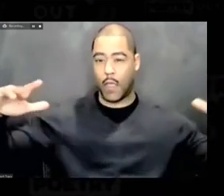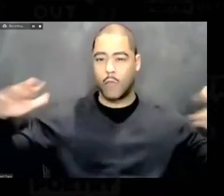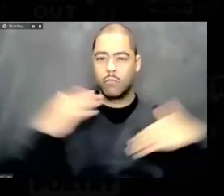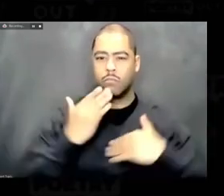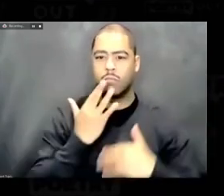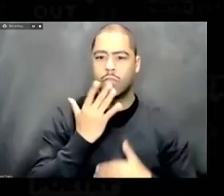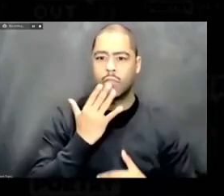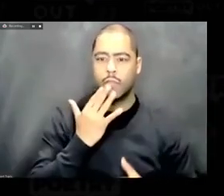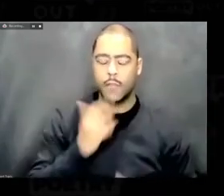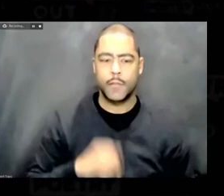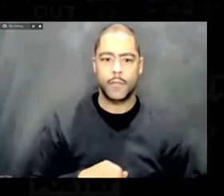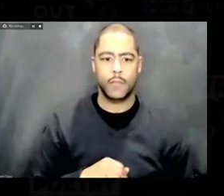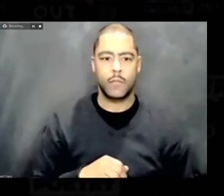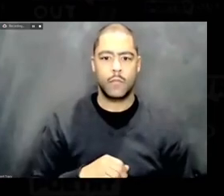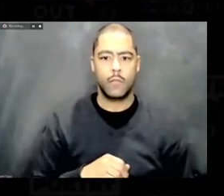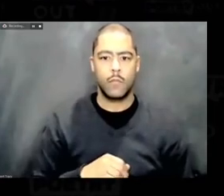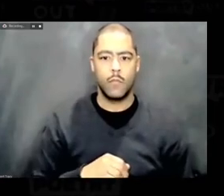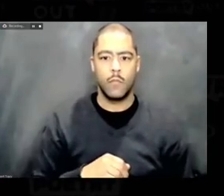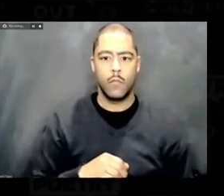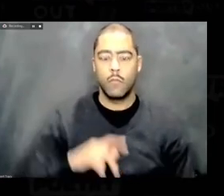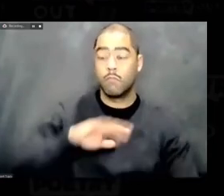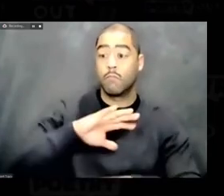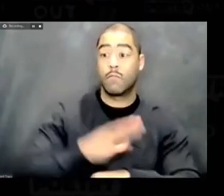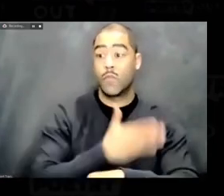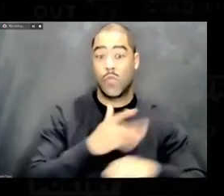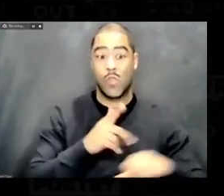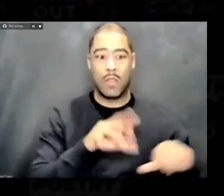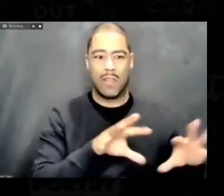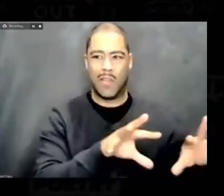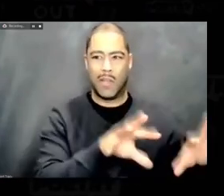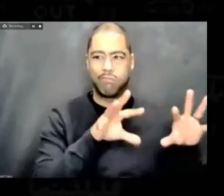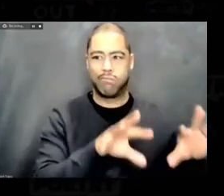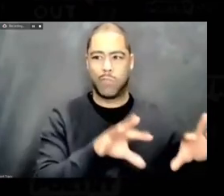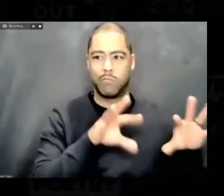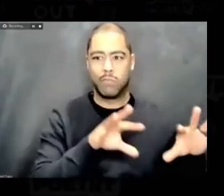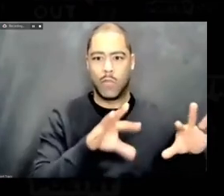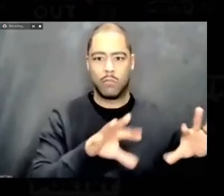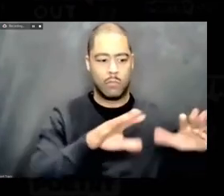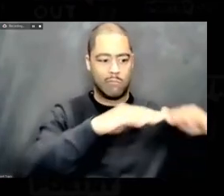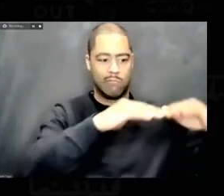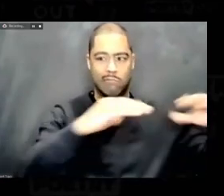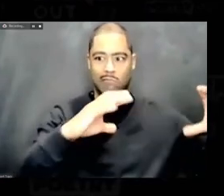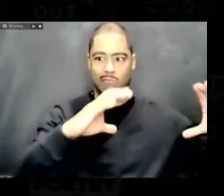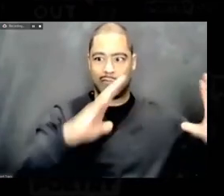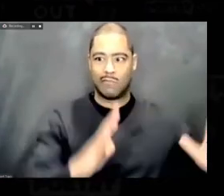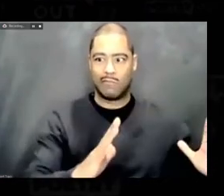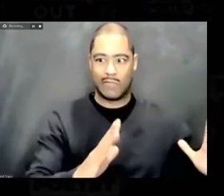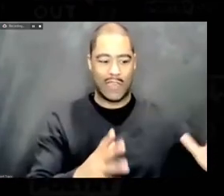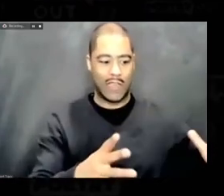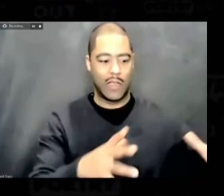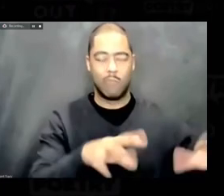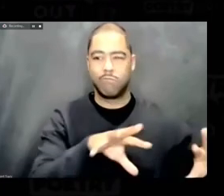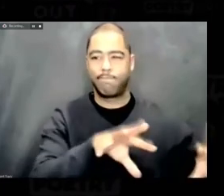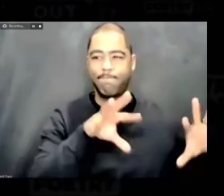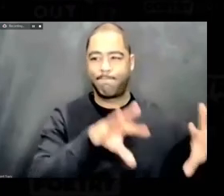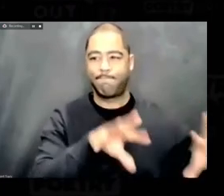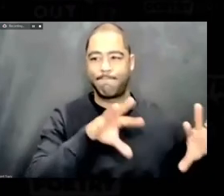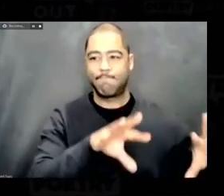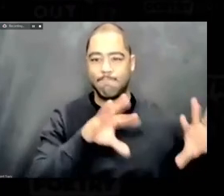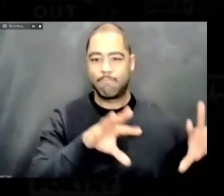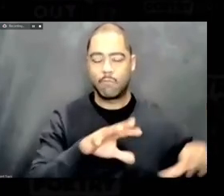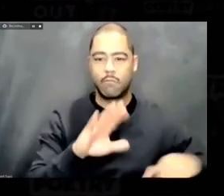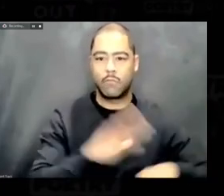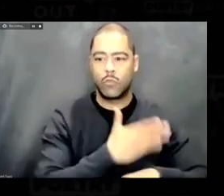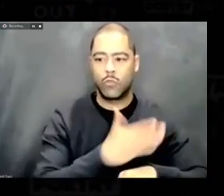bike, blasting 80s synth pop down the district. Not the French bulldog's neediness,